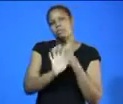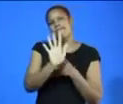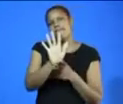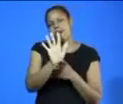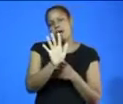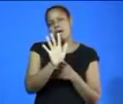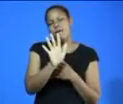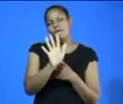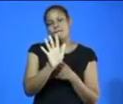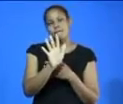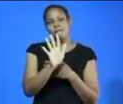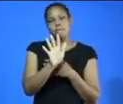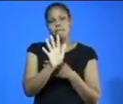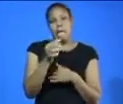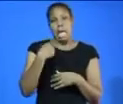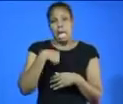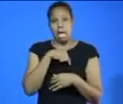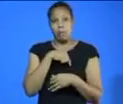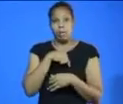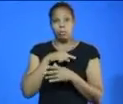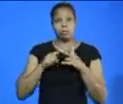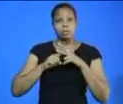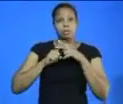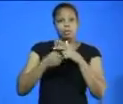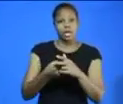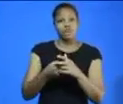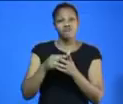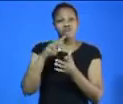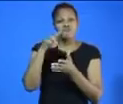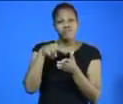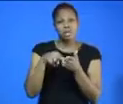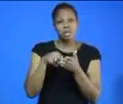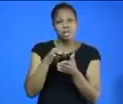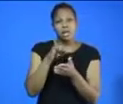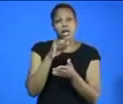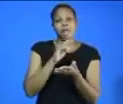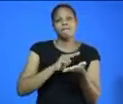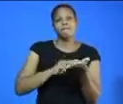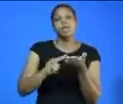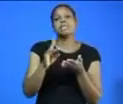And we are going to begin reading at verse